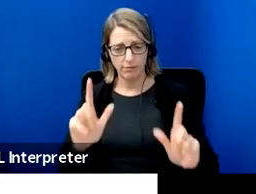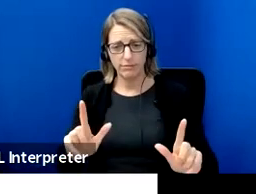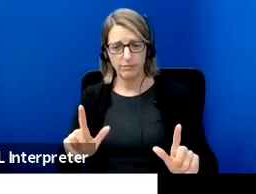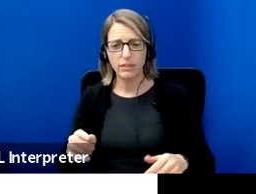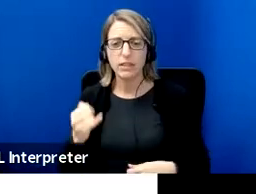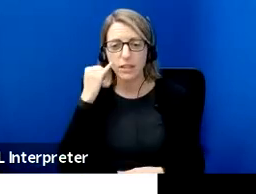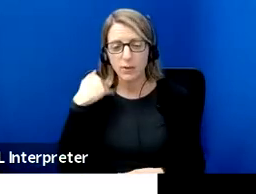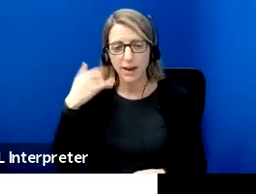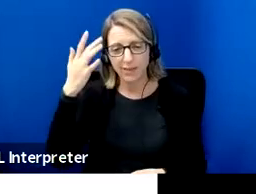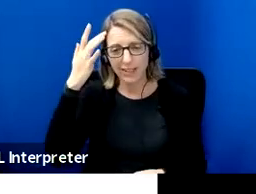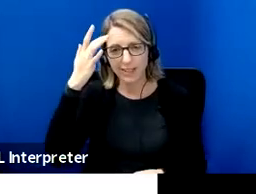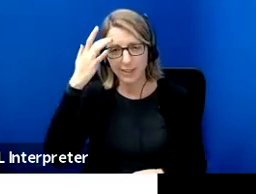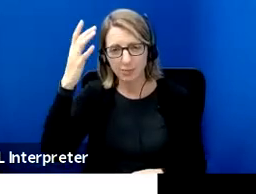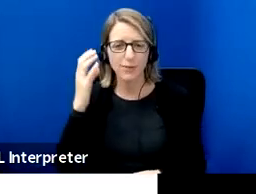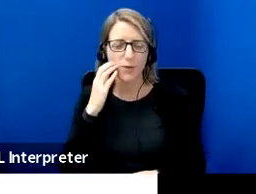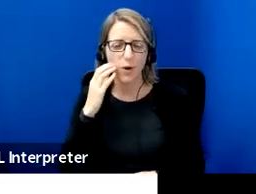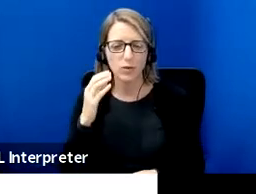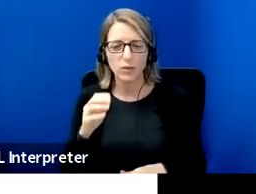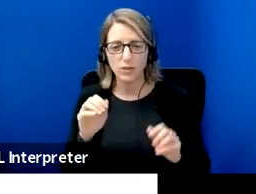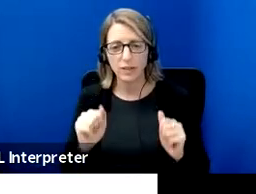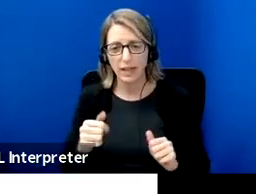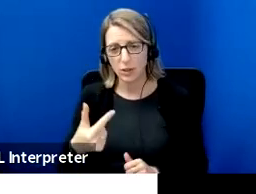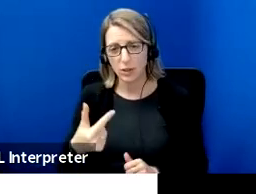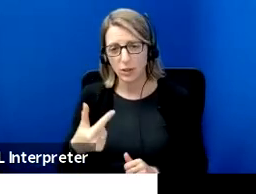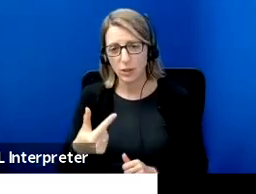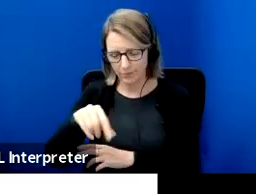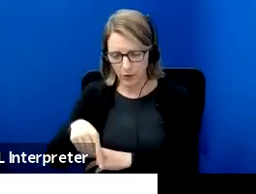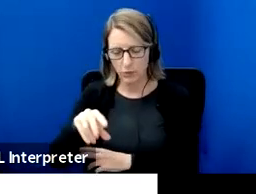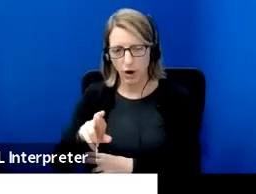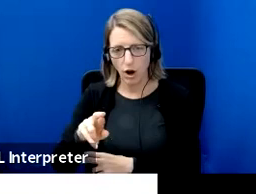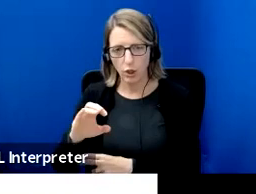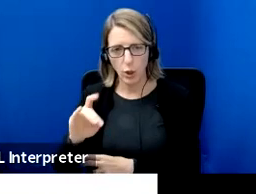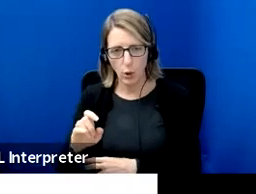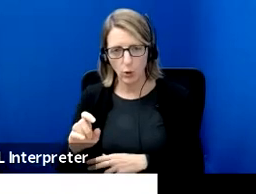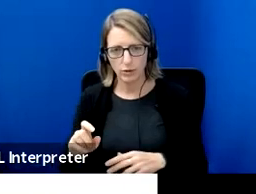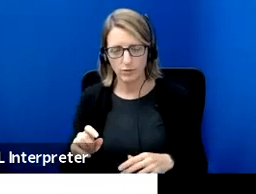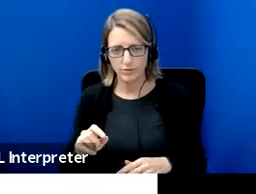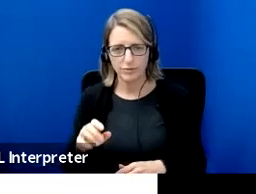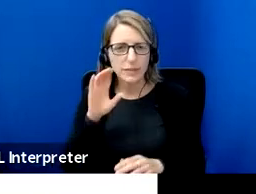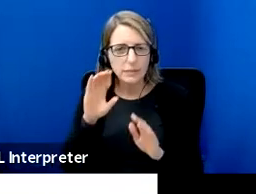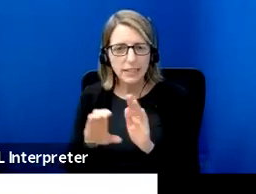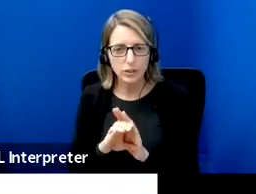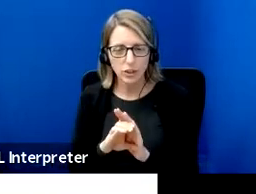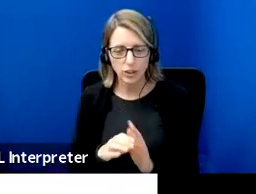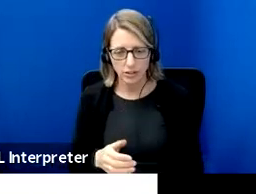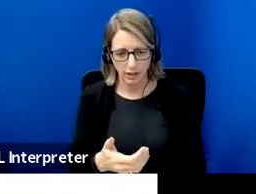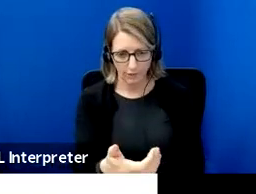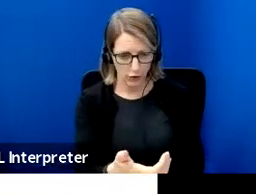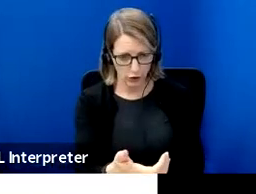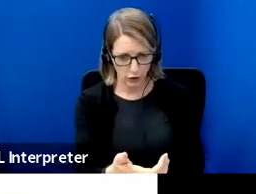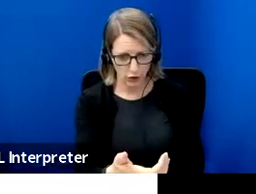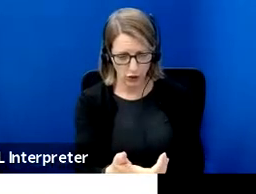if you have a smartphone, don't forget you can do the QR code, and you can just go to picture, hover over the QR